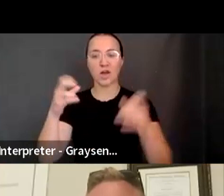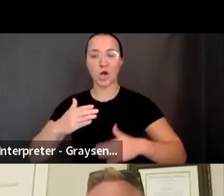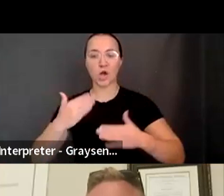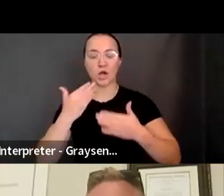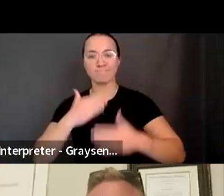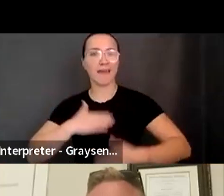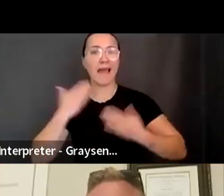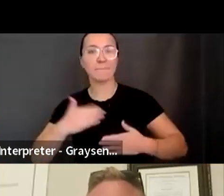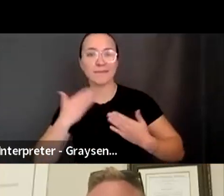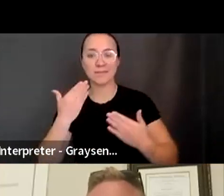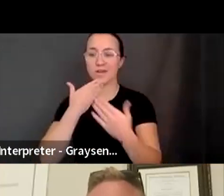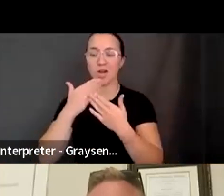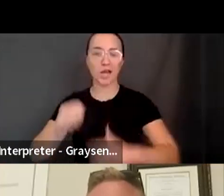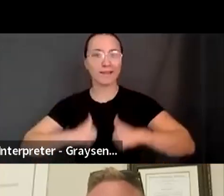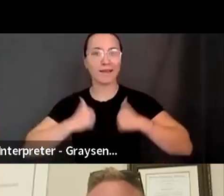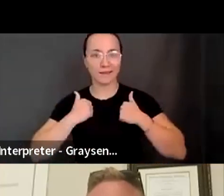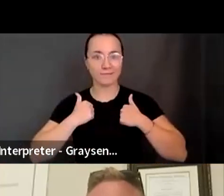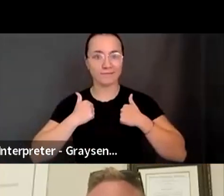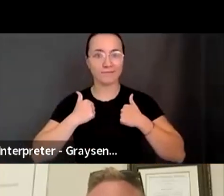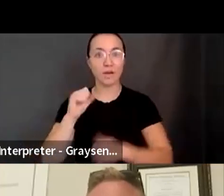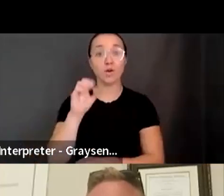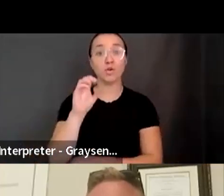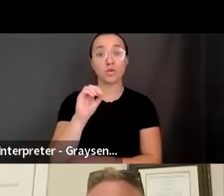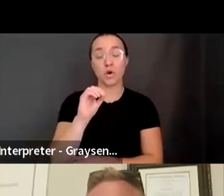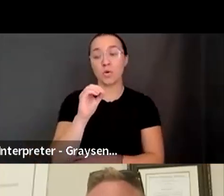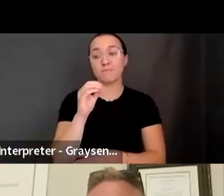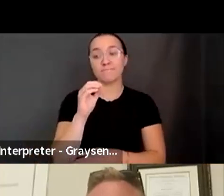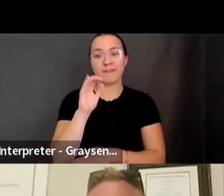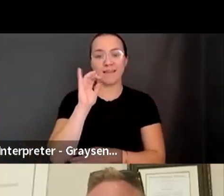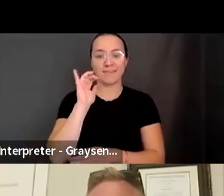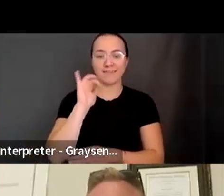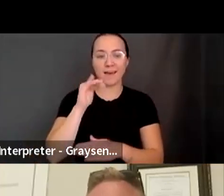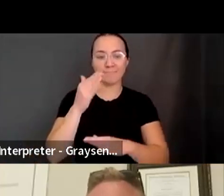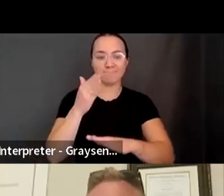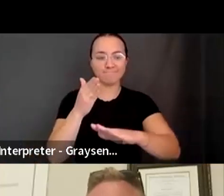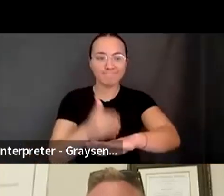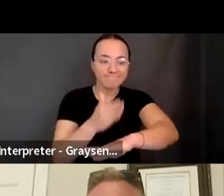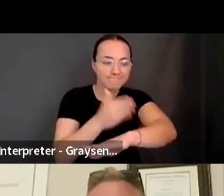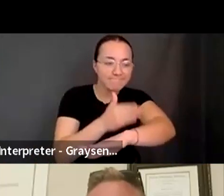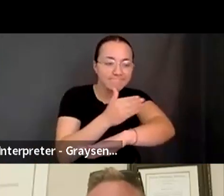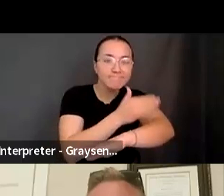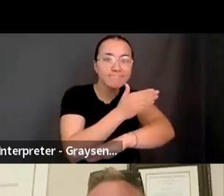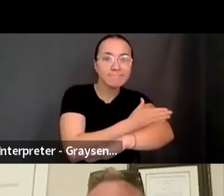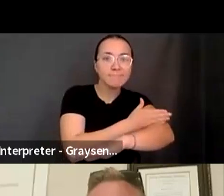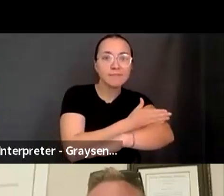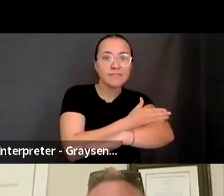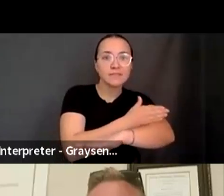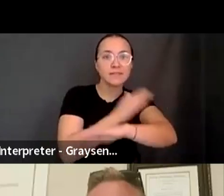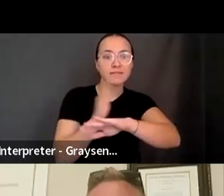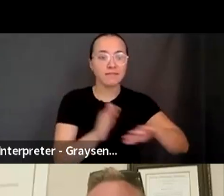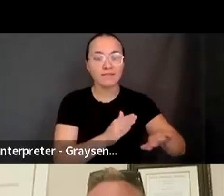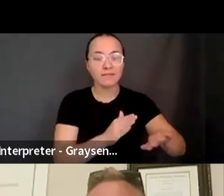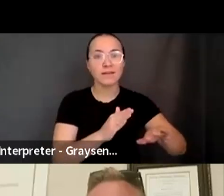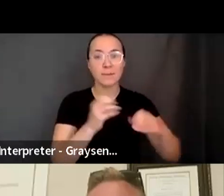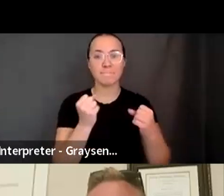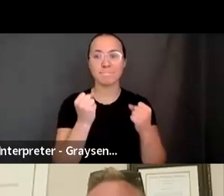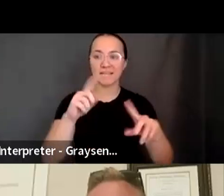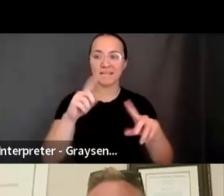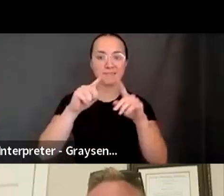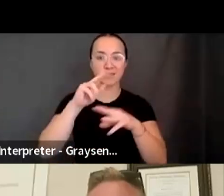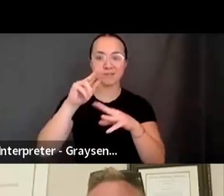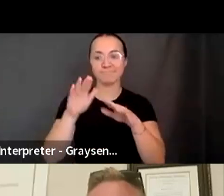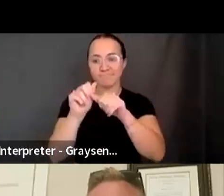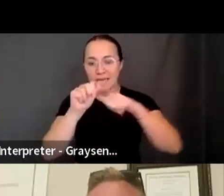life. So despite the progress that's been made in many facets of life, including medicine,